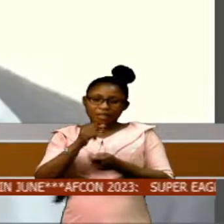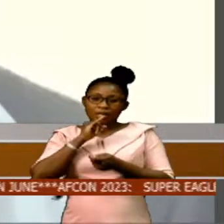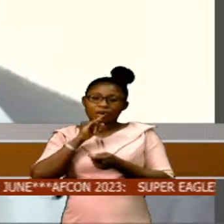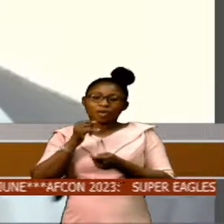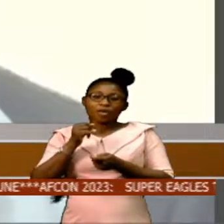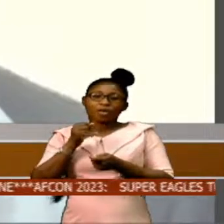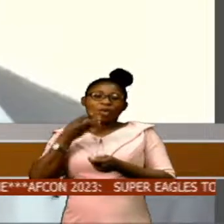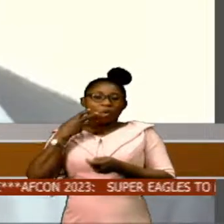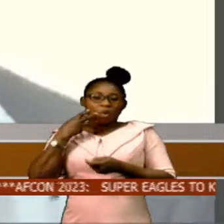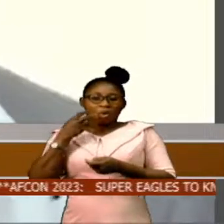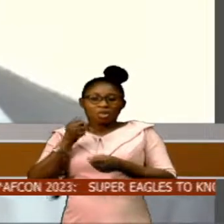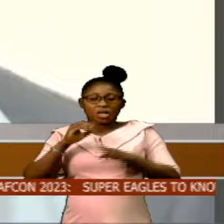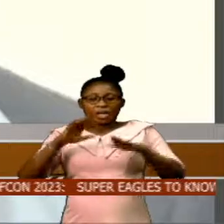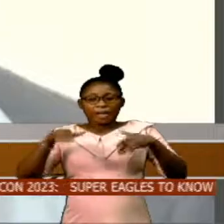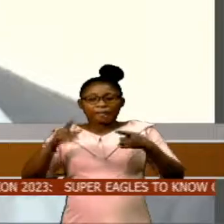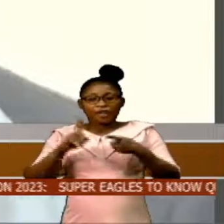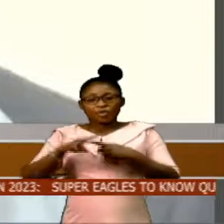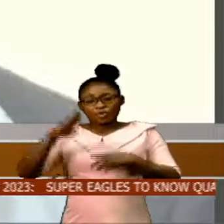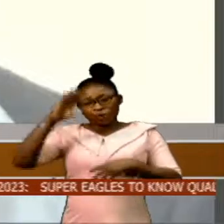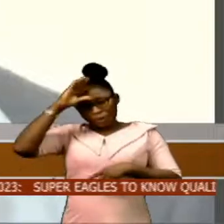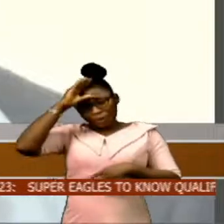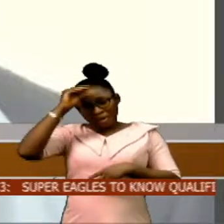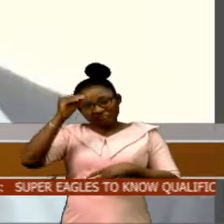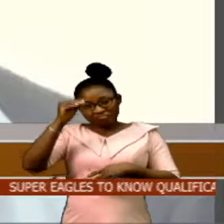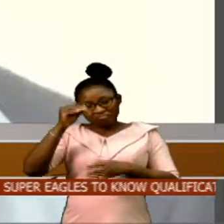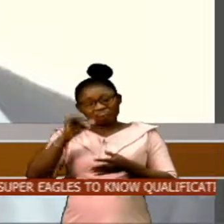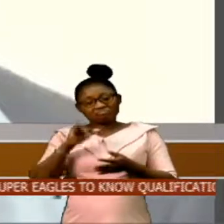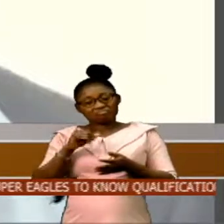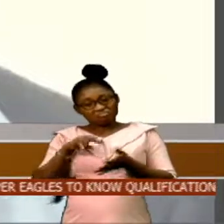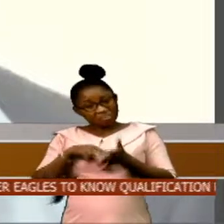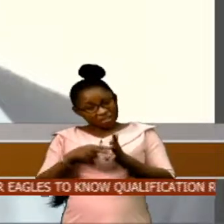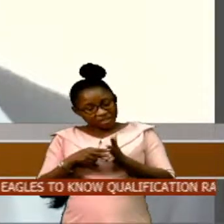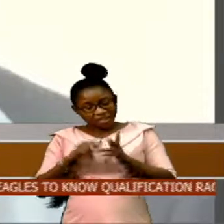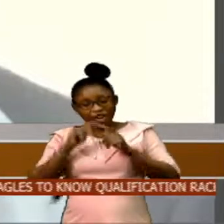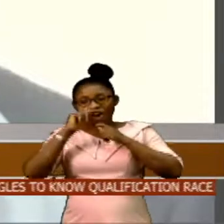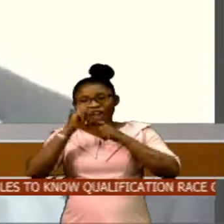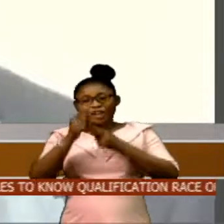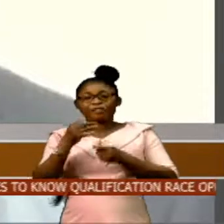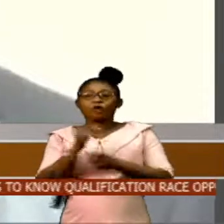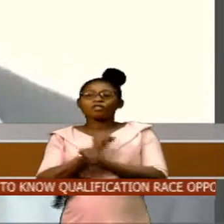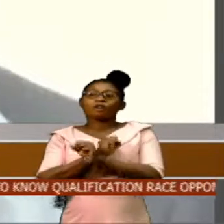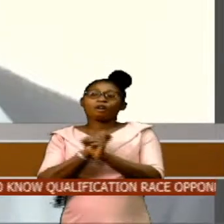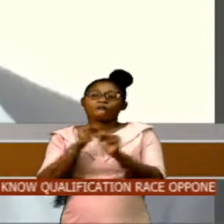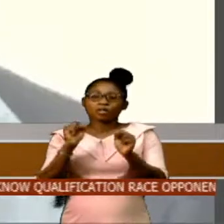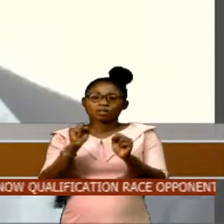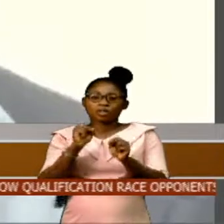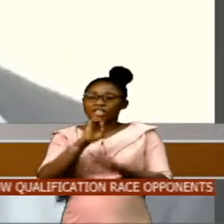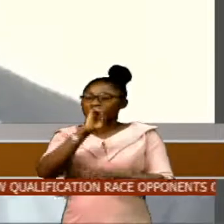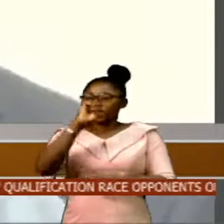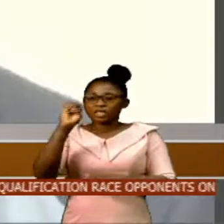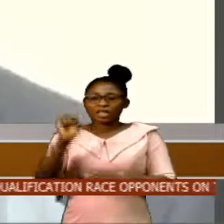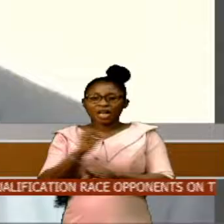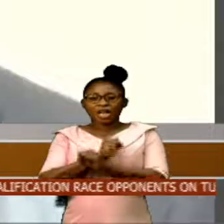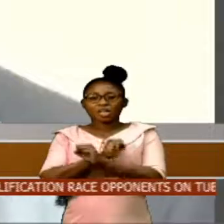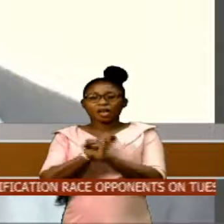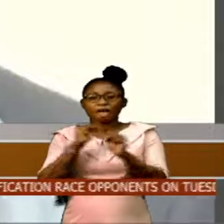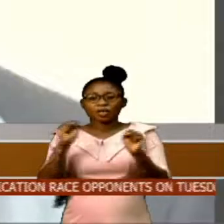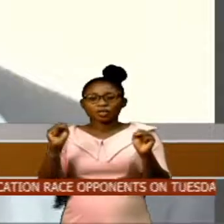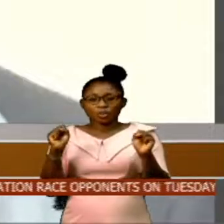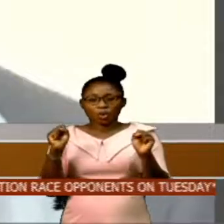is given to mankind. That is the gift of salvation, eternal